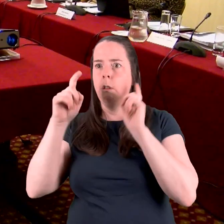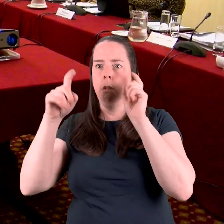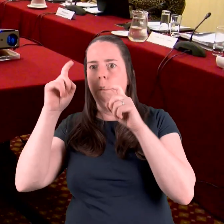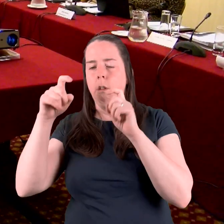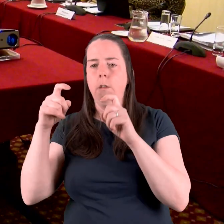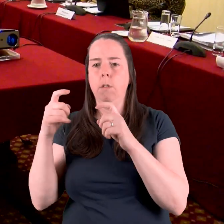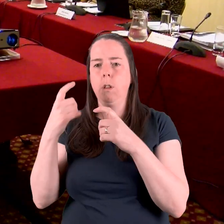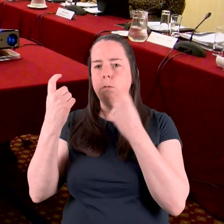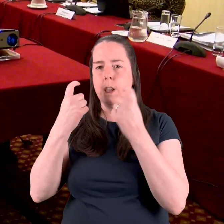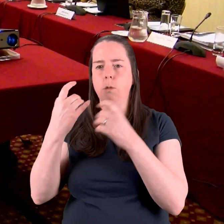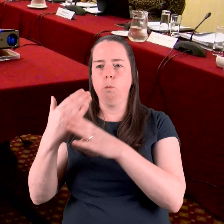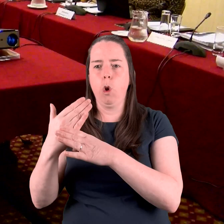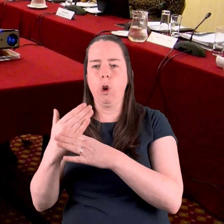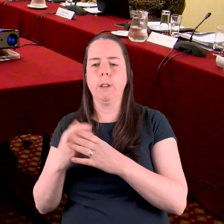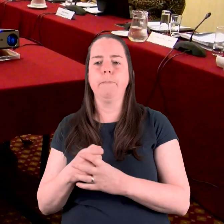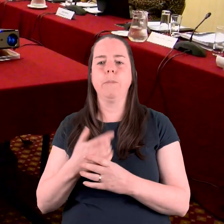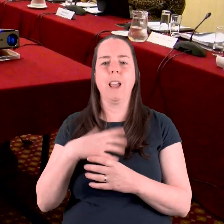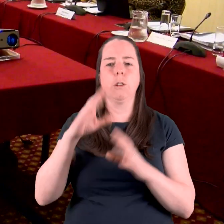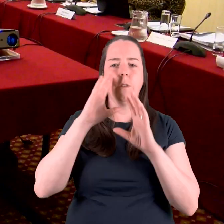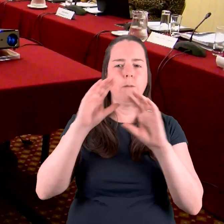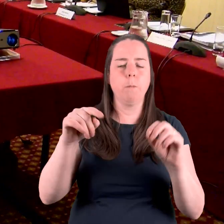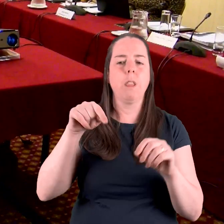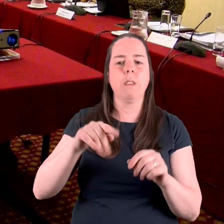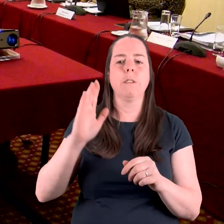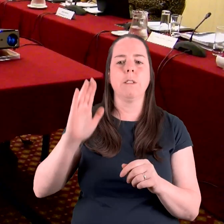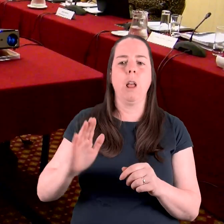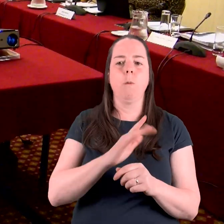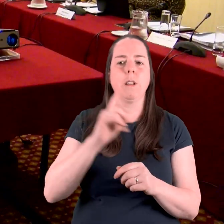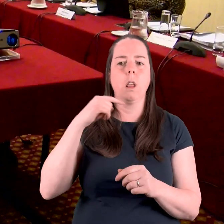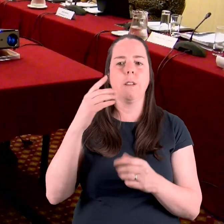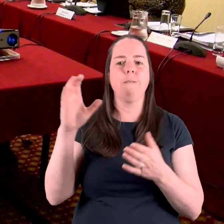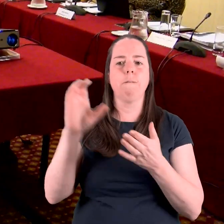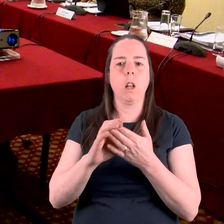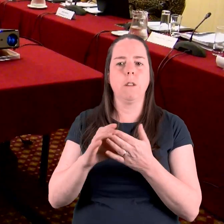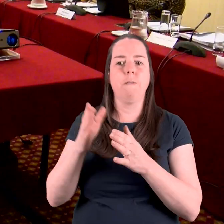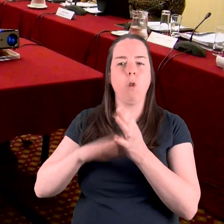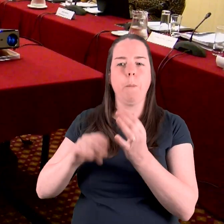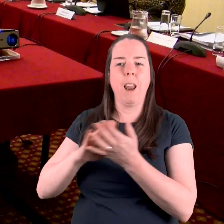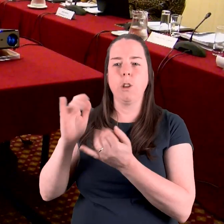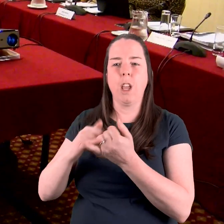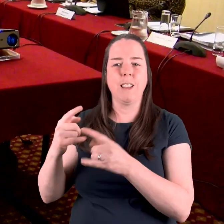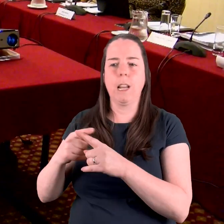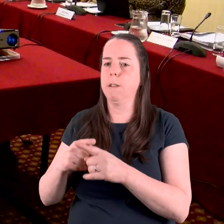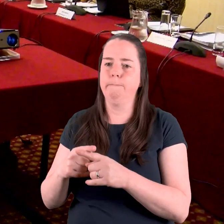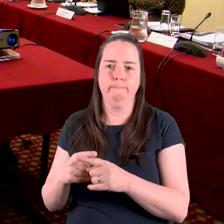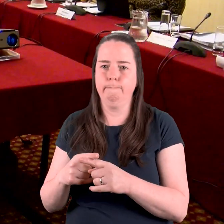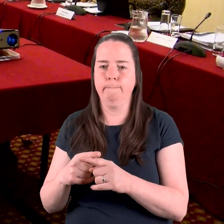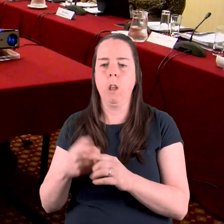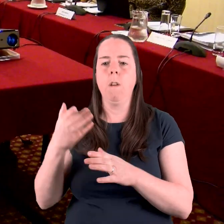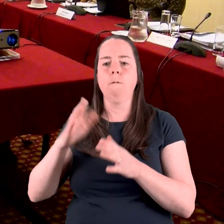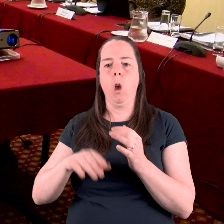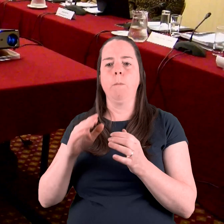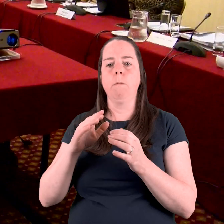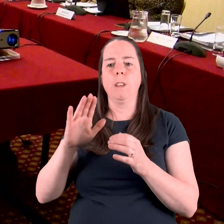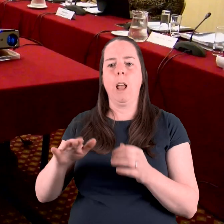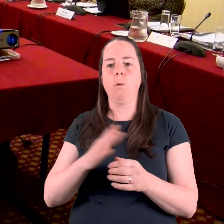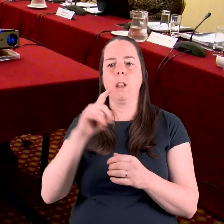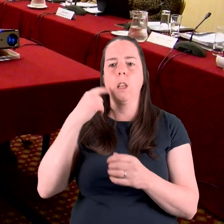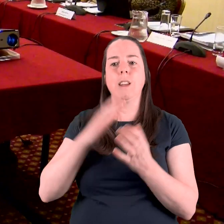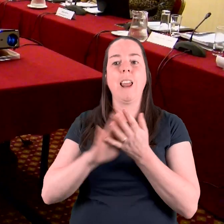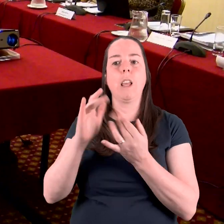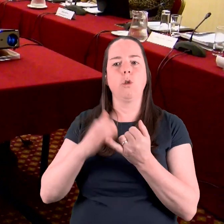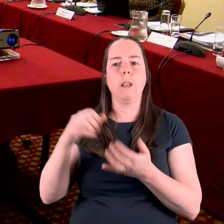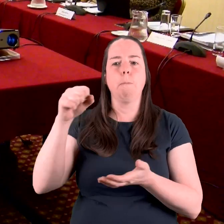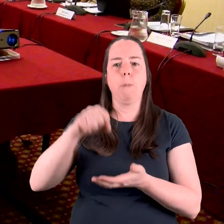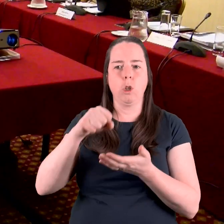on this type of thinking and work? So firstly, I need to tell you this is the South West London Fund. This did not come from NHSE. We took it from